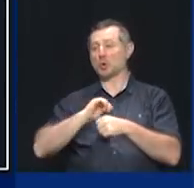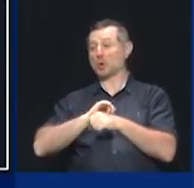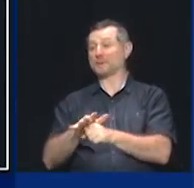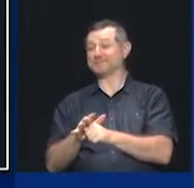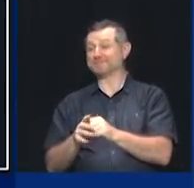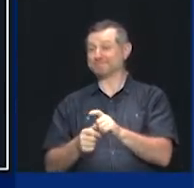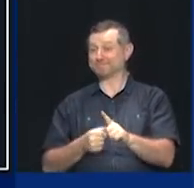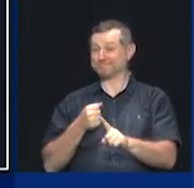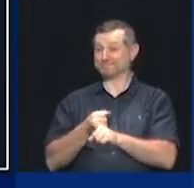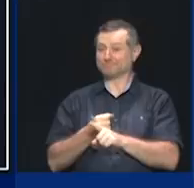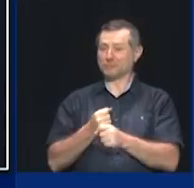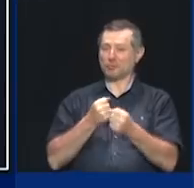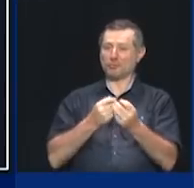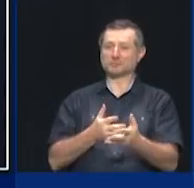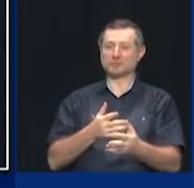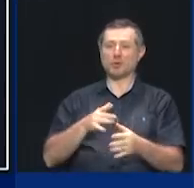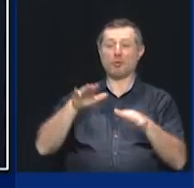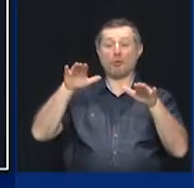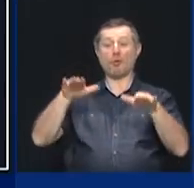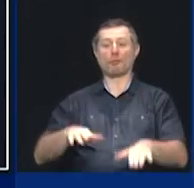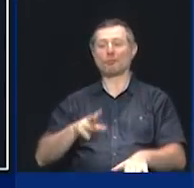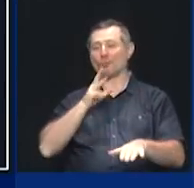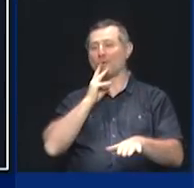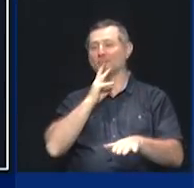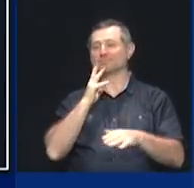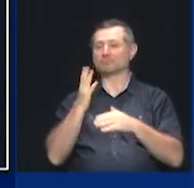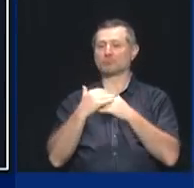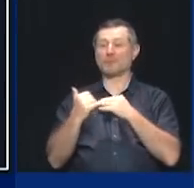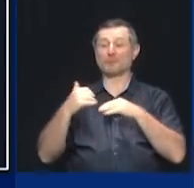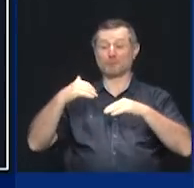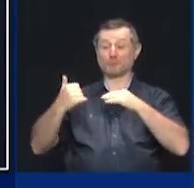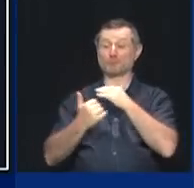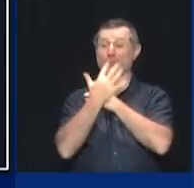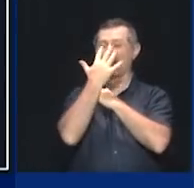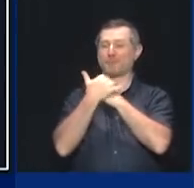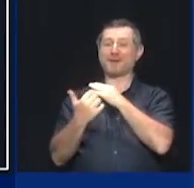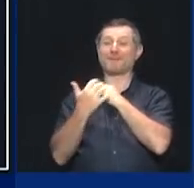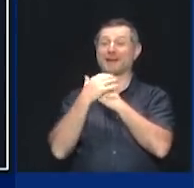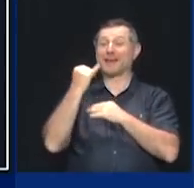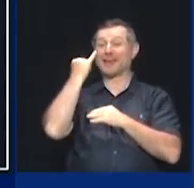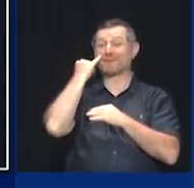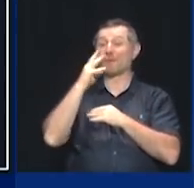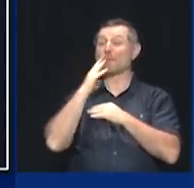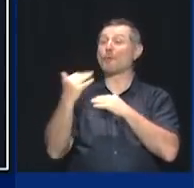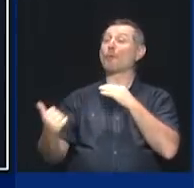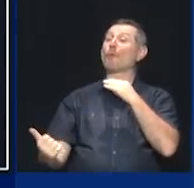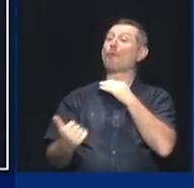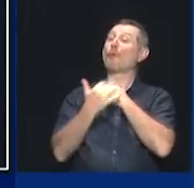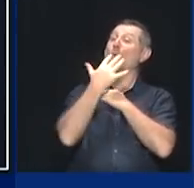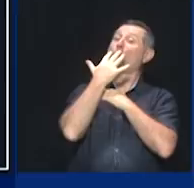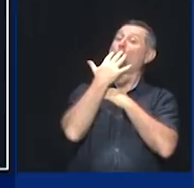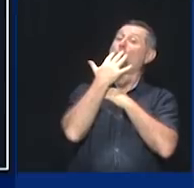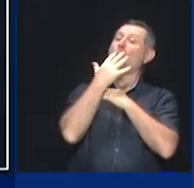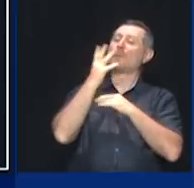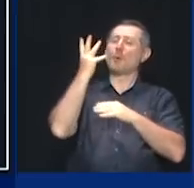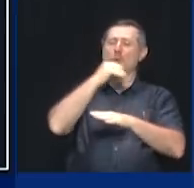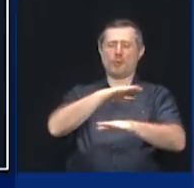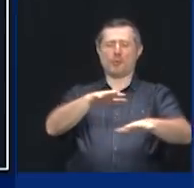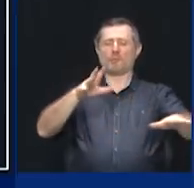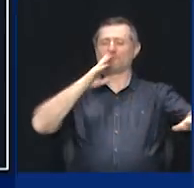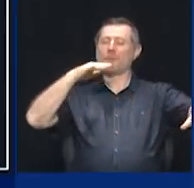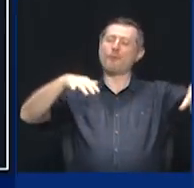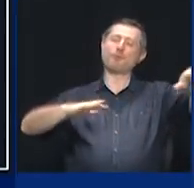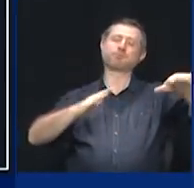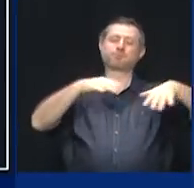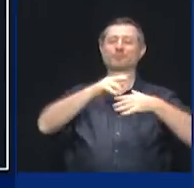go to the beach, and when the tide is up, it looks beautiful. You stand on the sand and you look forward and everything is beautiful.